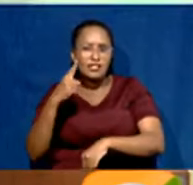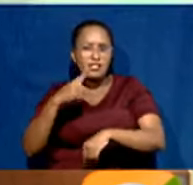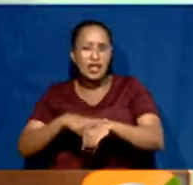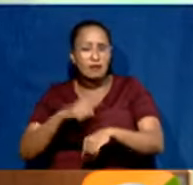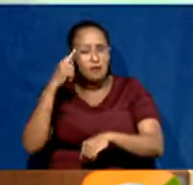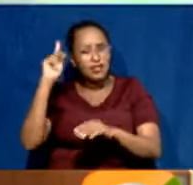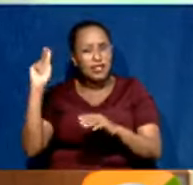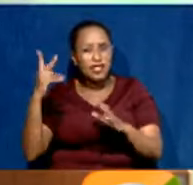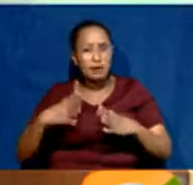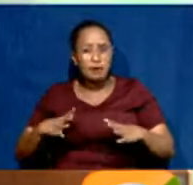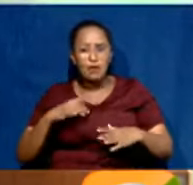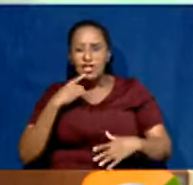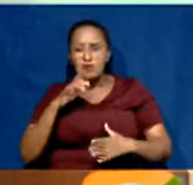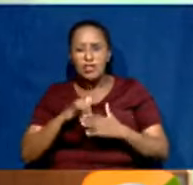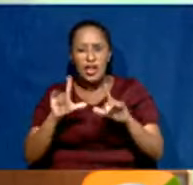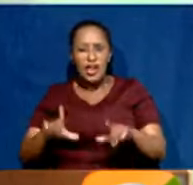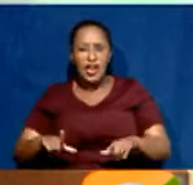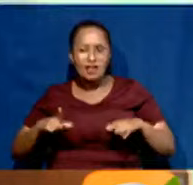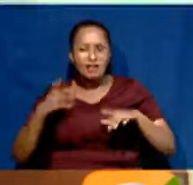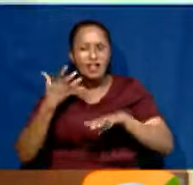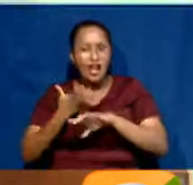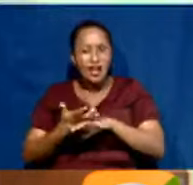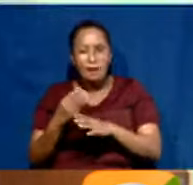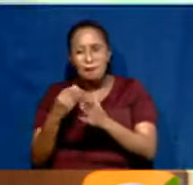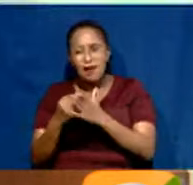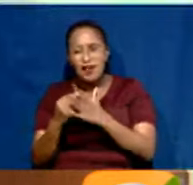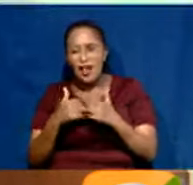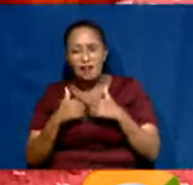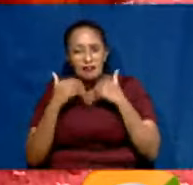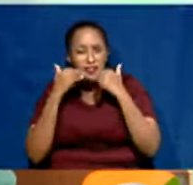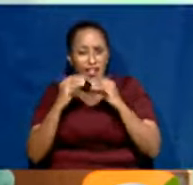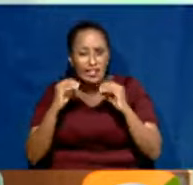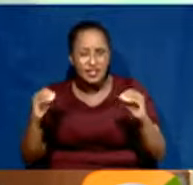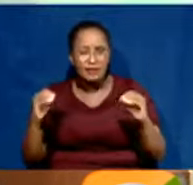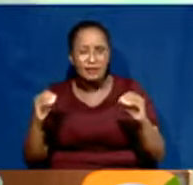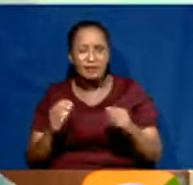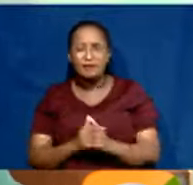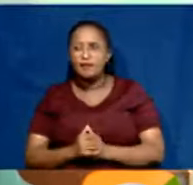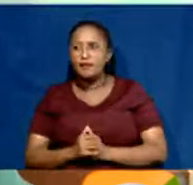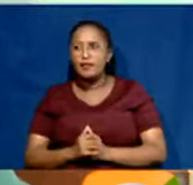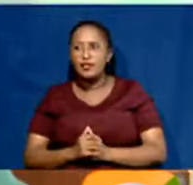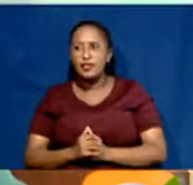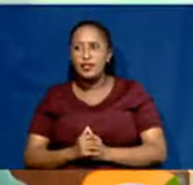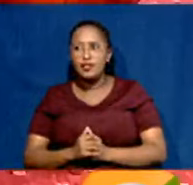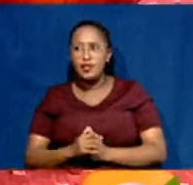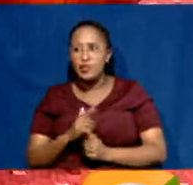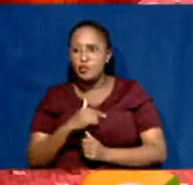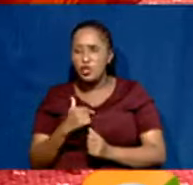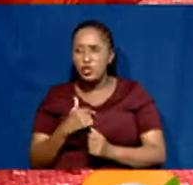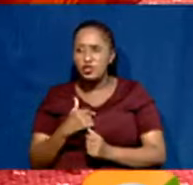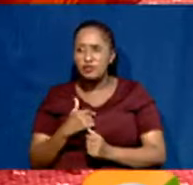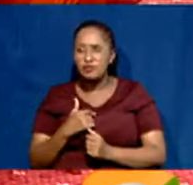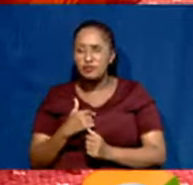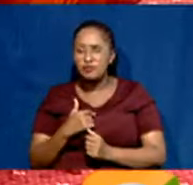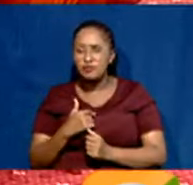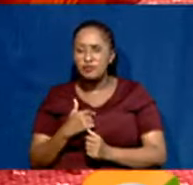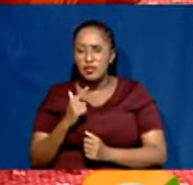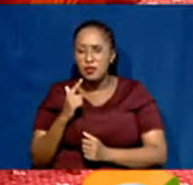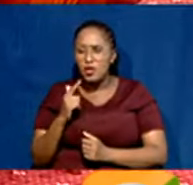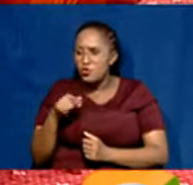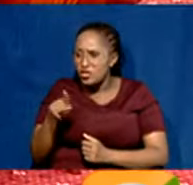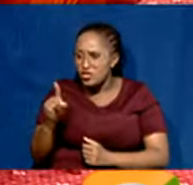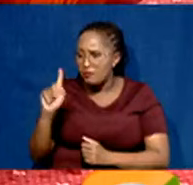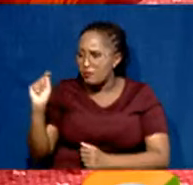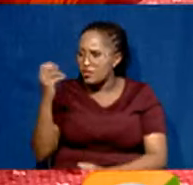kusema kwamba maisha ni magumu na pesa haionekani. Na tukisalia hapo, Mr. President, because it's just based on what she said, are you